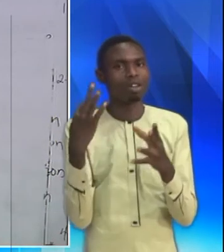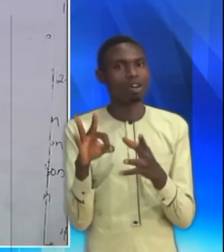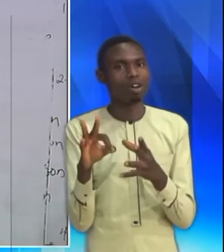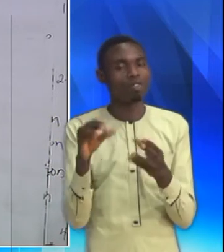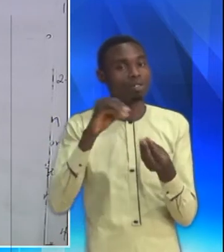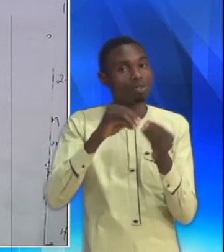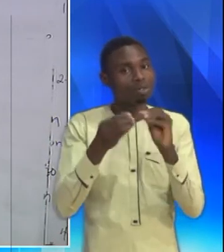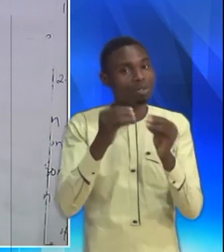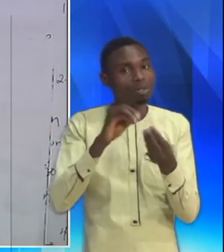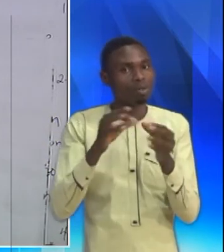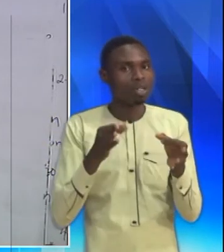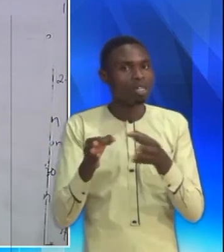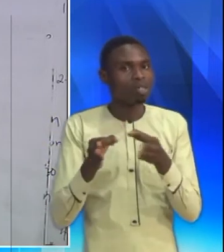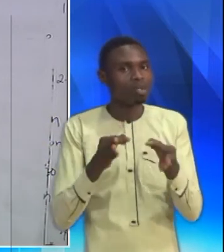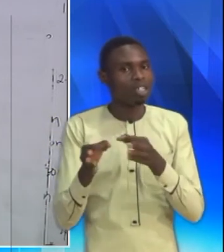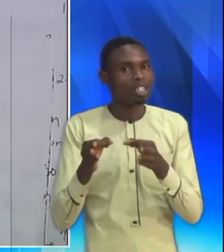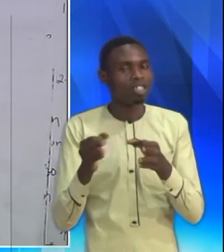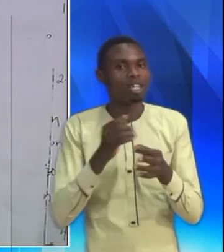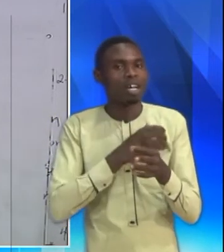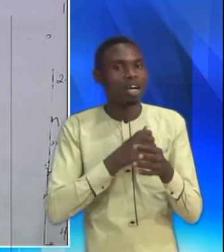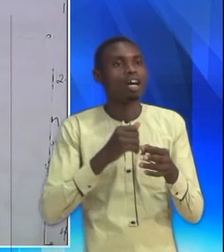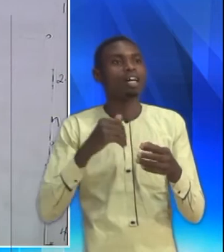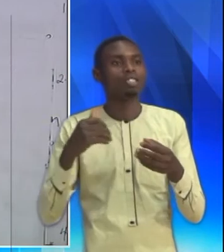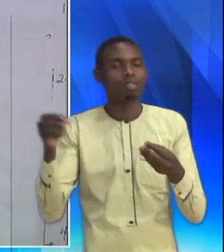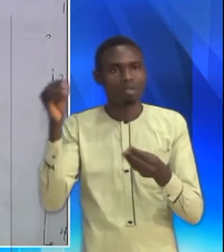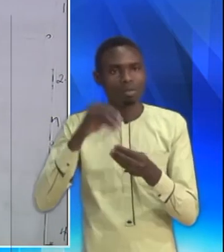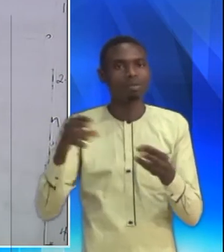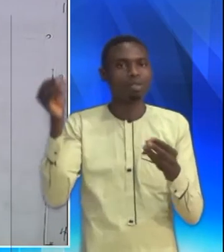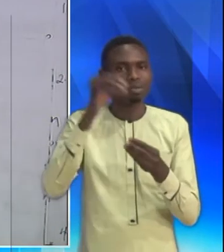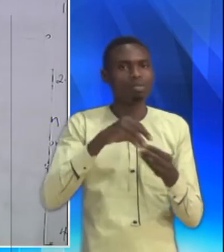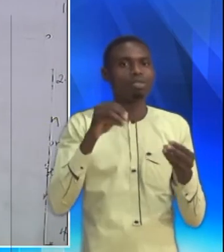numerical explanations and computations. So,